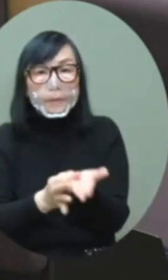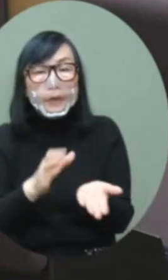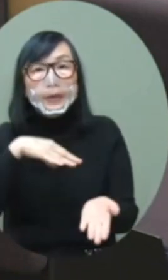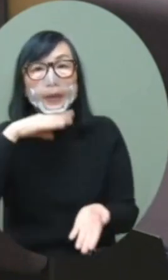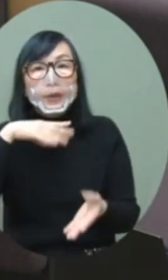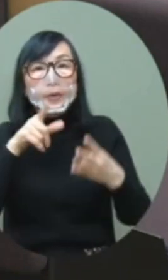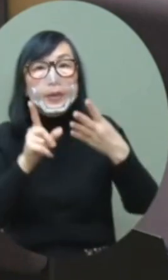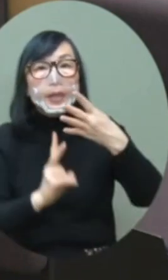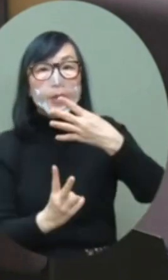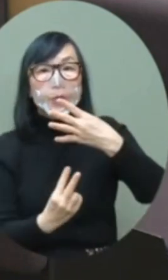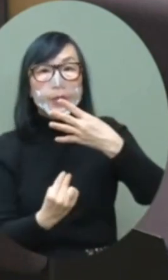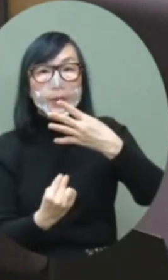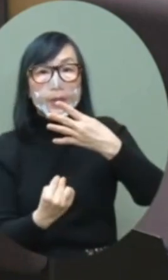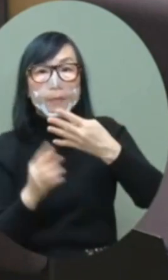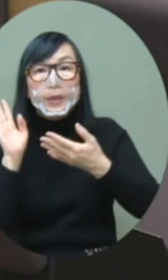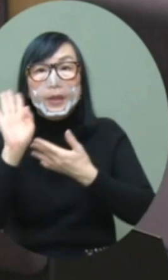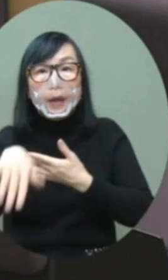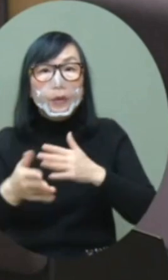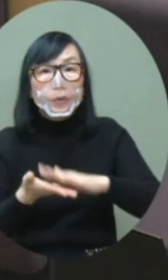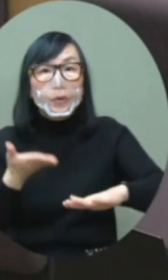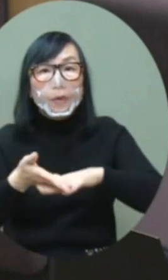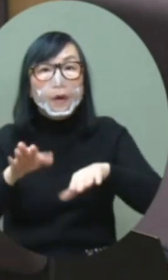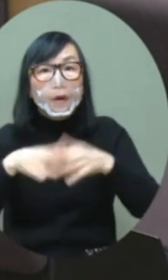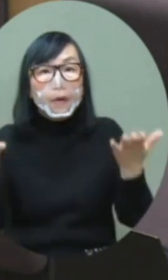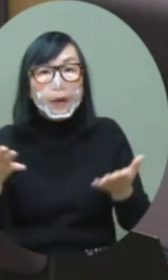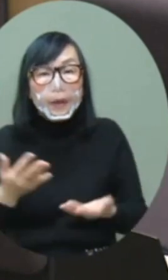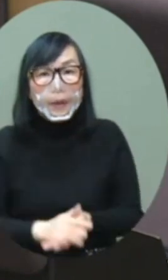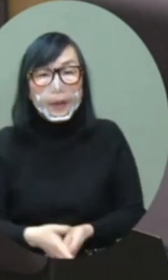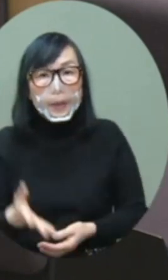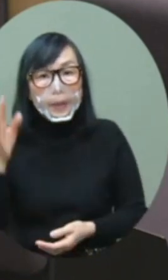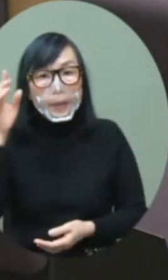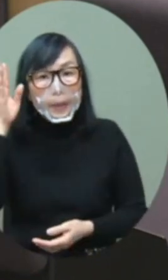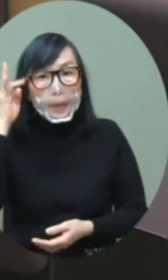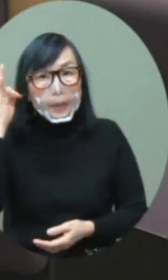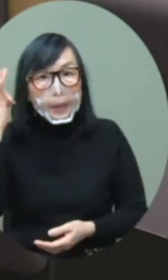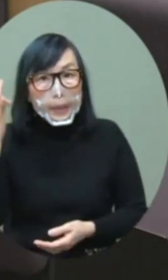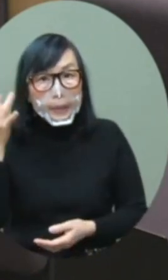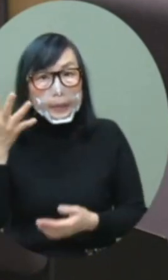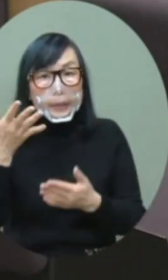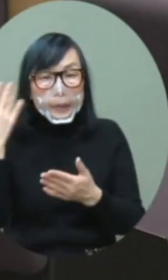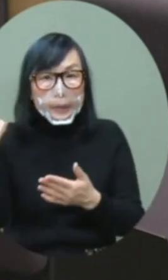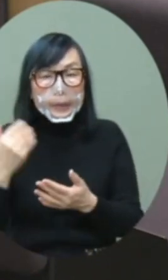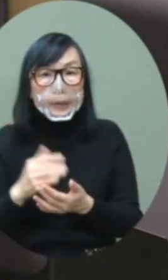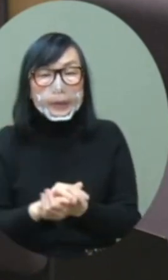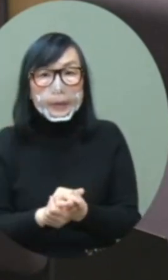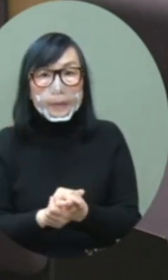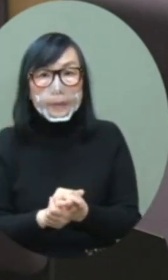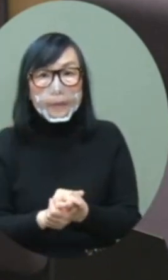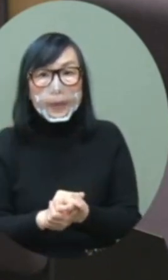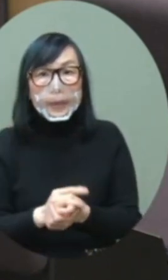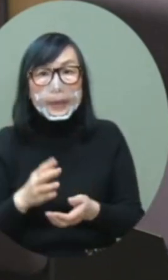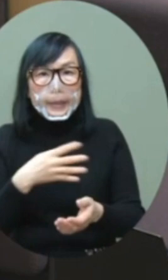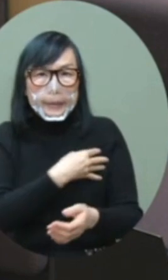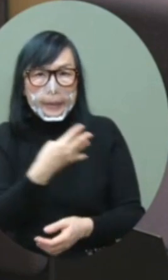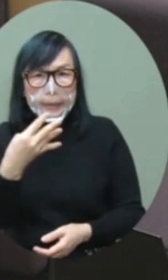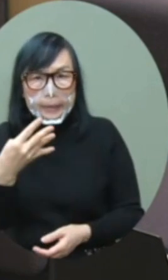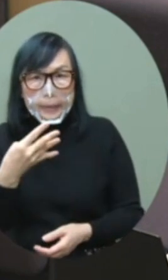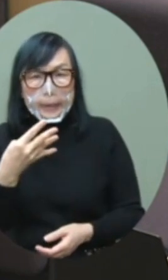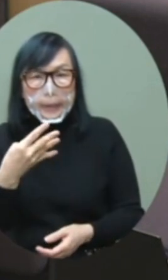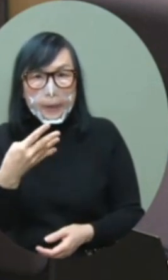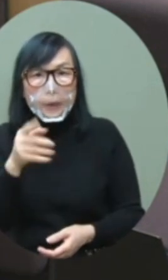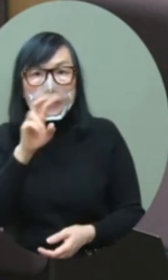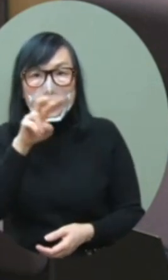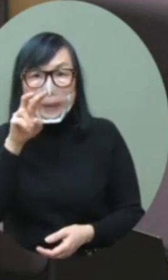Well, a few days ago, I think it's on Thursday, the 17th of March, I did acknowledge that although I said